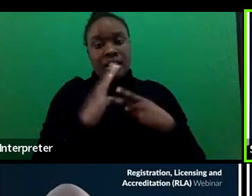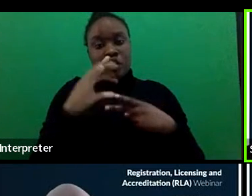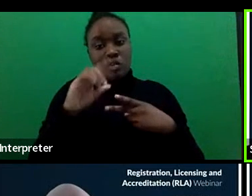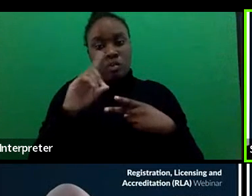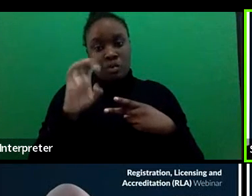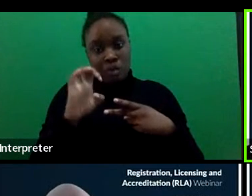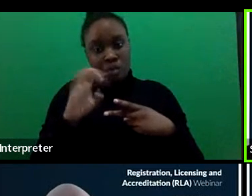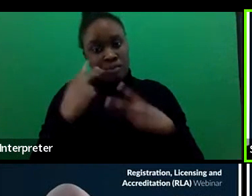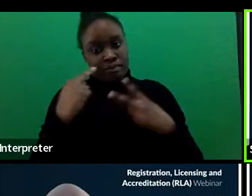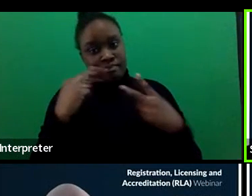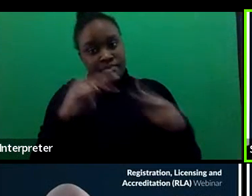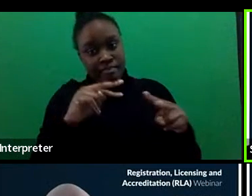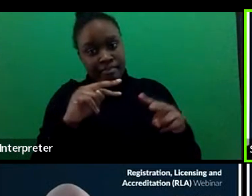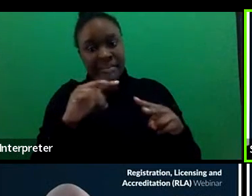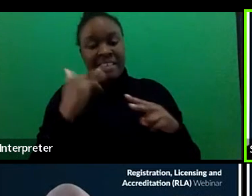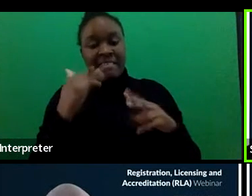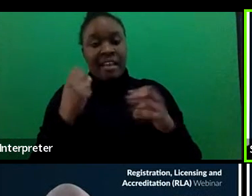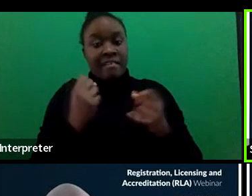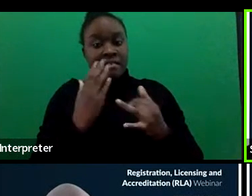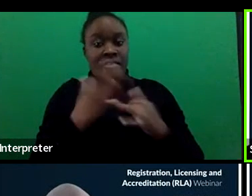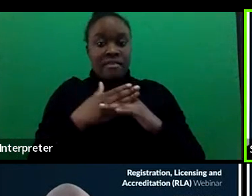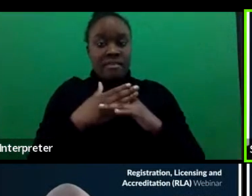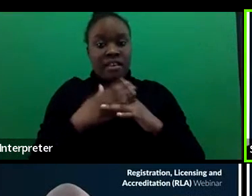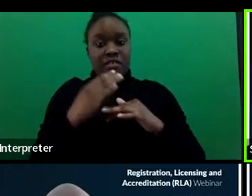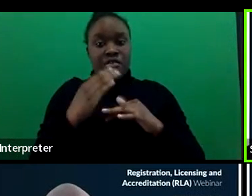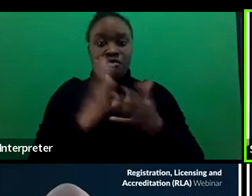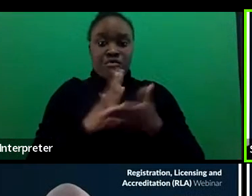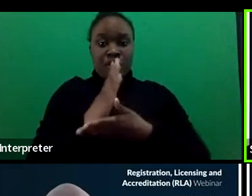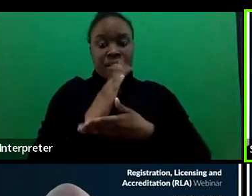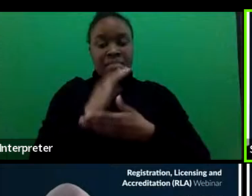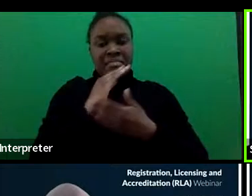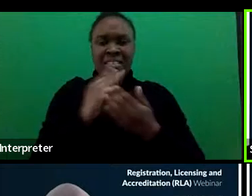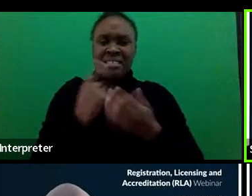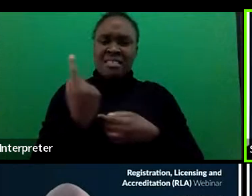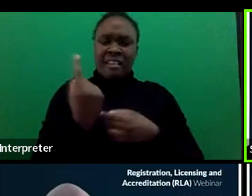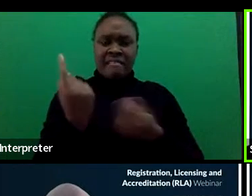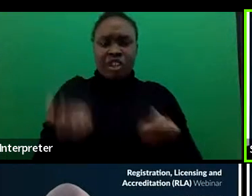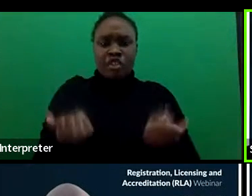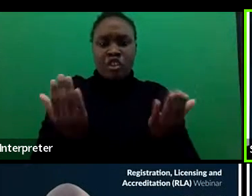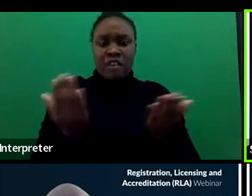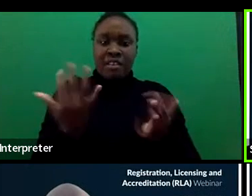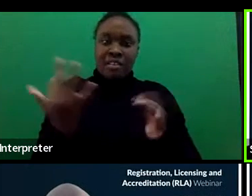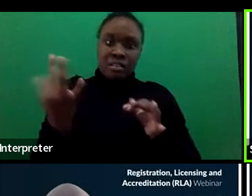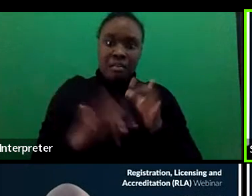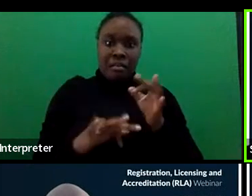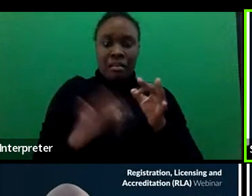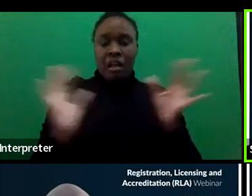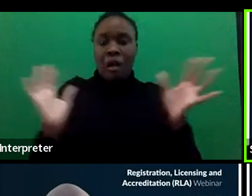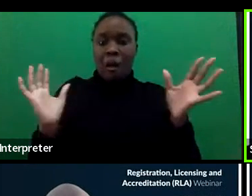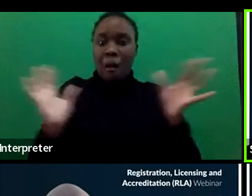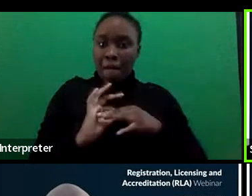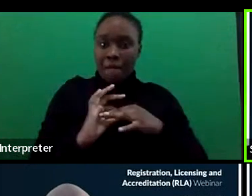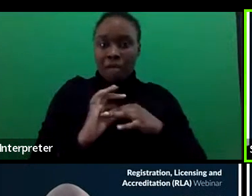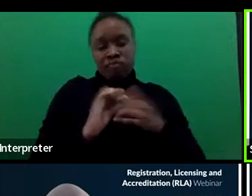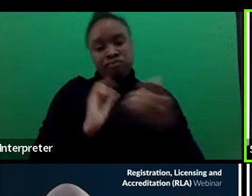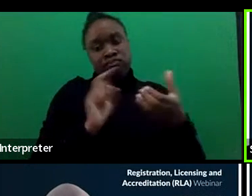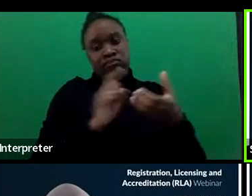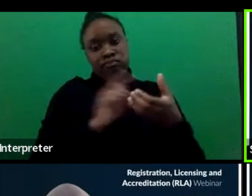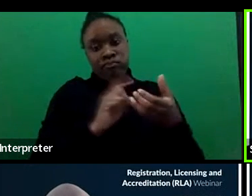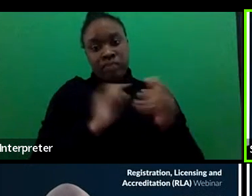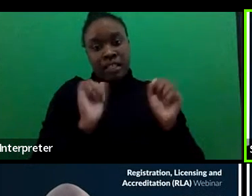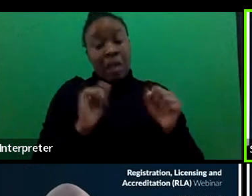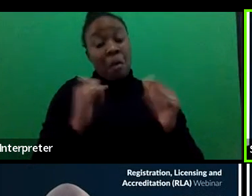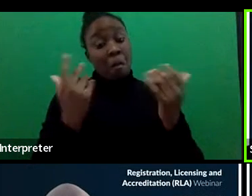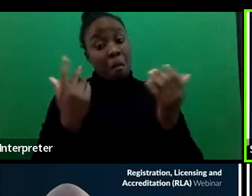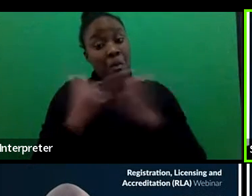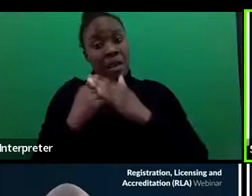if one has the rights to the platform. So it's a self-service, simplified, at home. However, one can also walk into